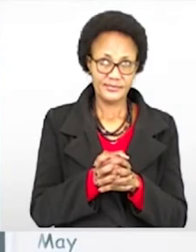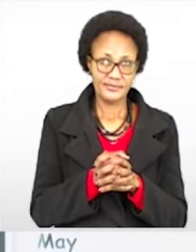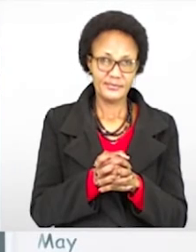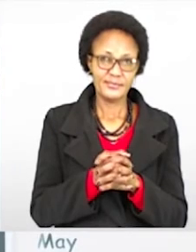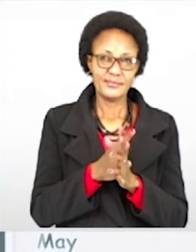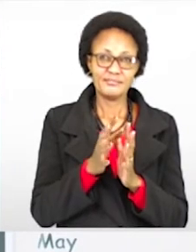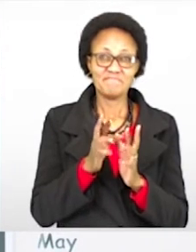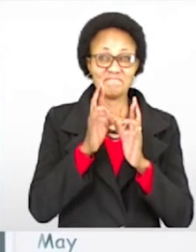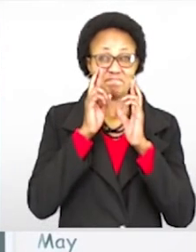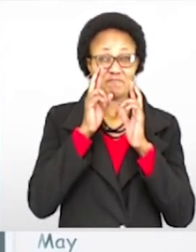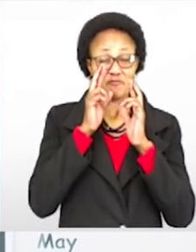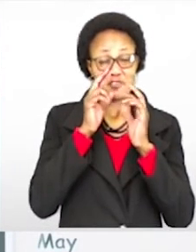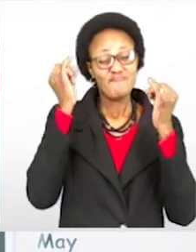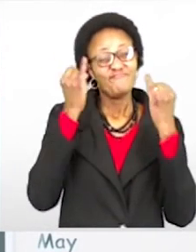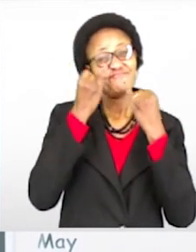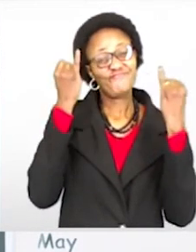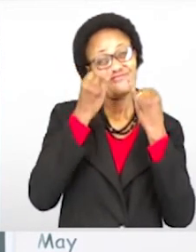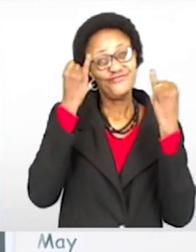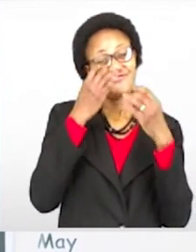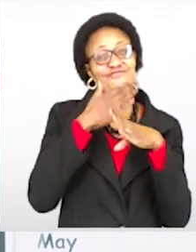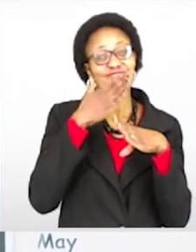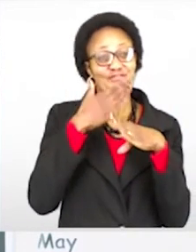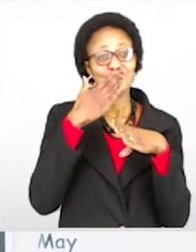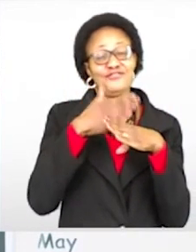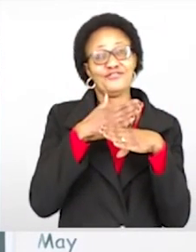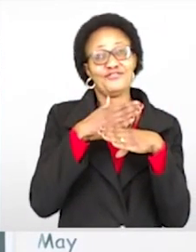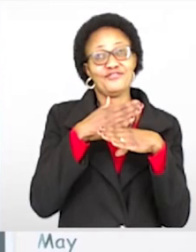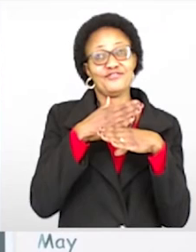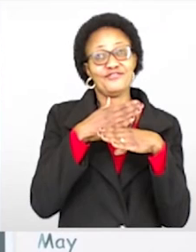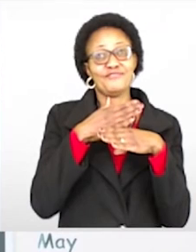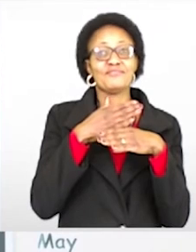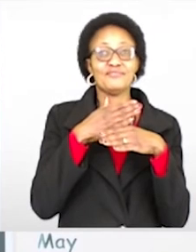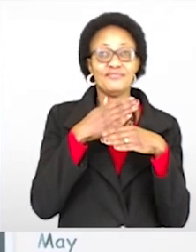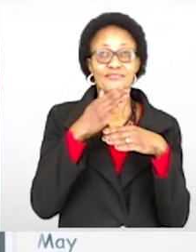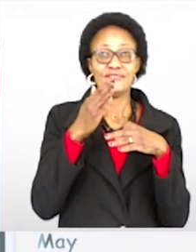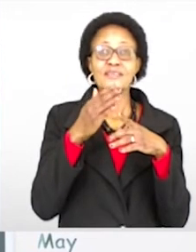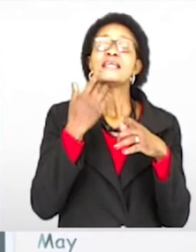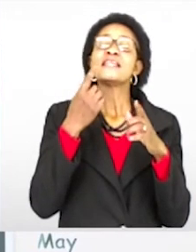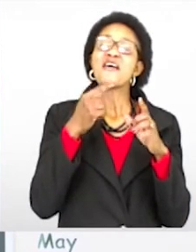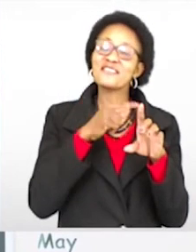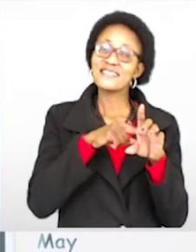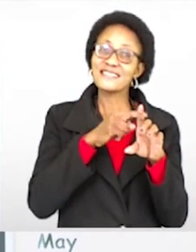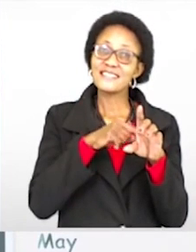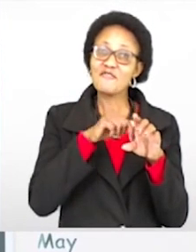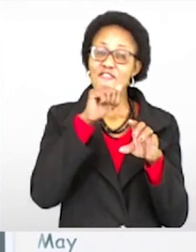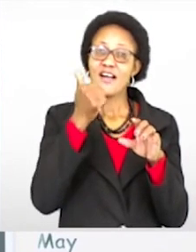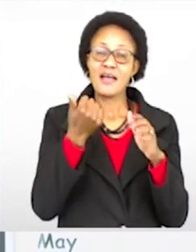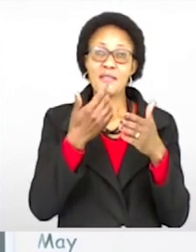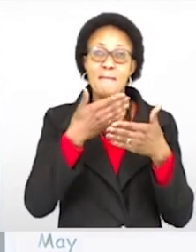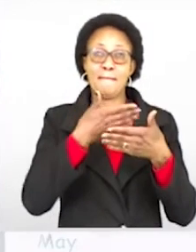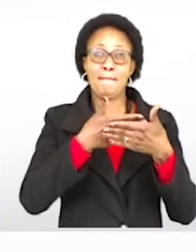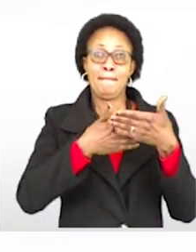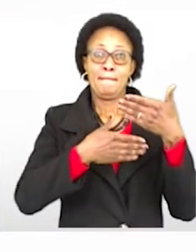I hope you really enjoyed that exercise. I know I did when I tried it. But it's time for another one. Let's turn to